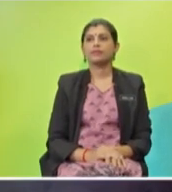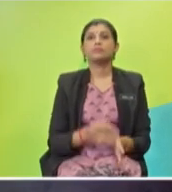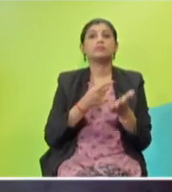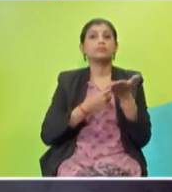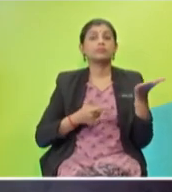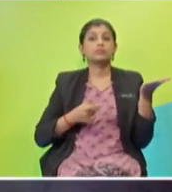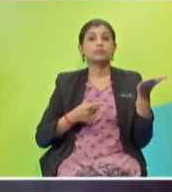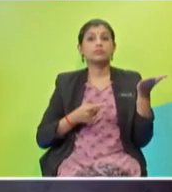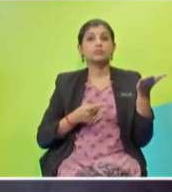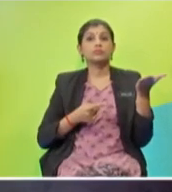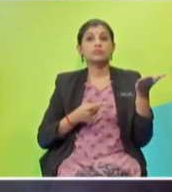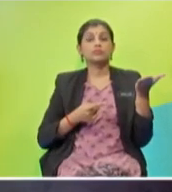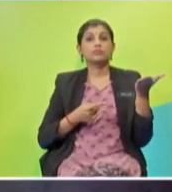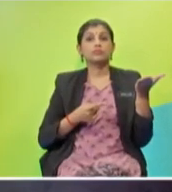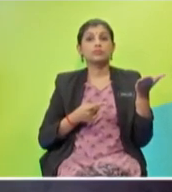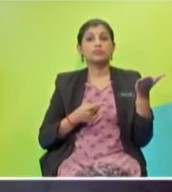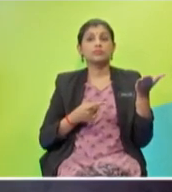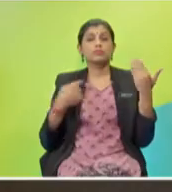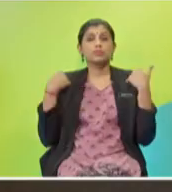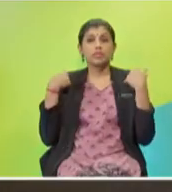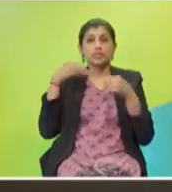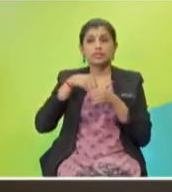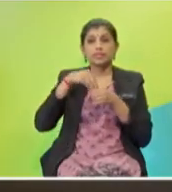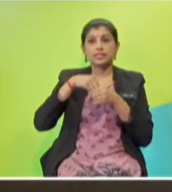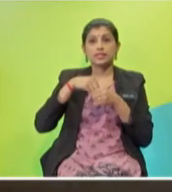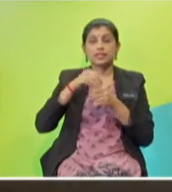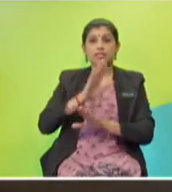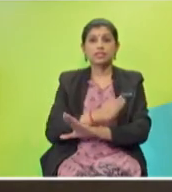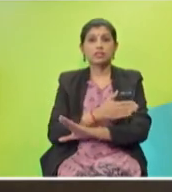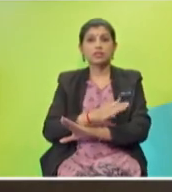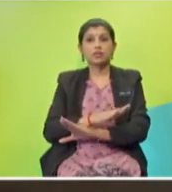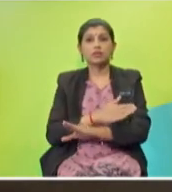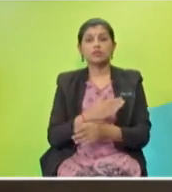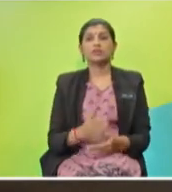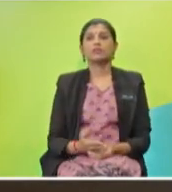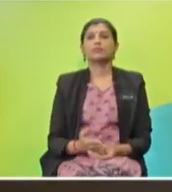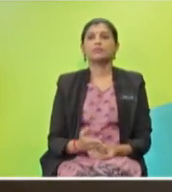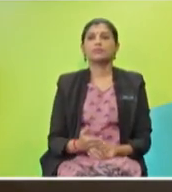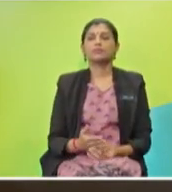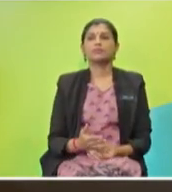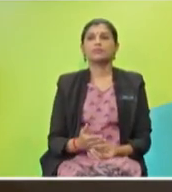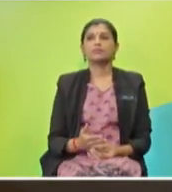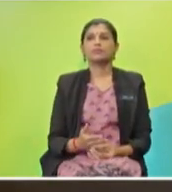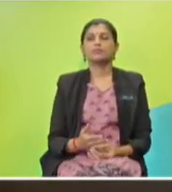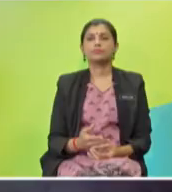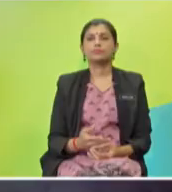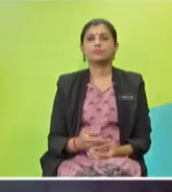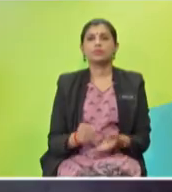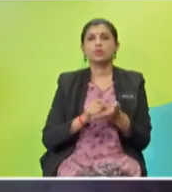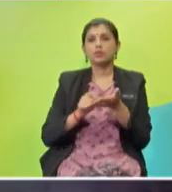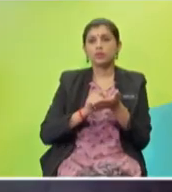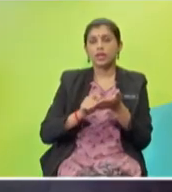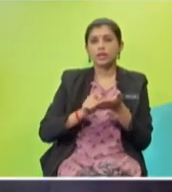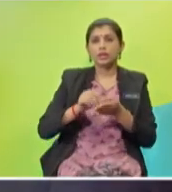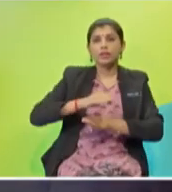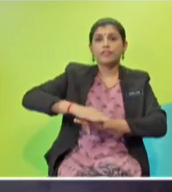they? Remember, they are mentioned in the song just now. Then, write whether it is for Amy to go to the